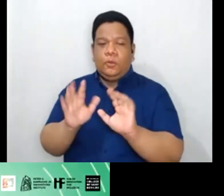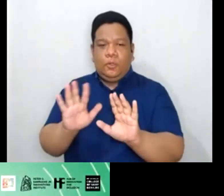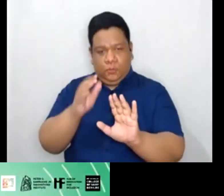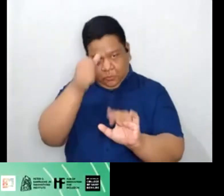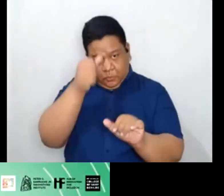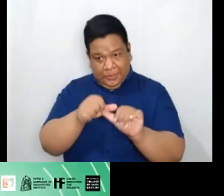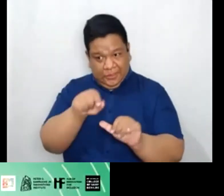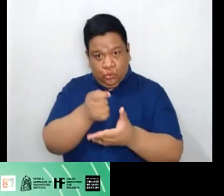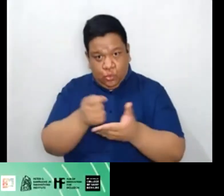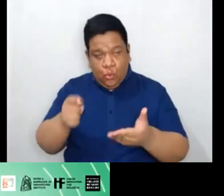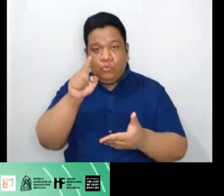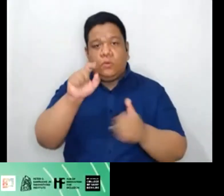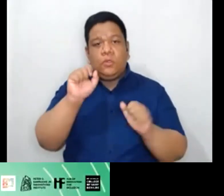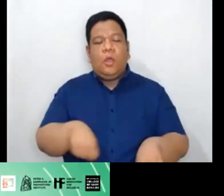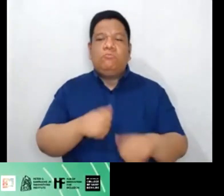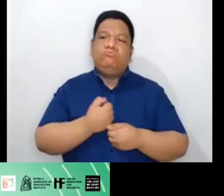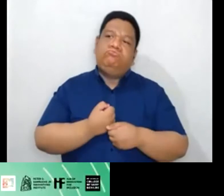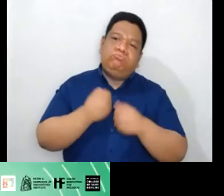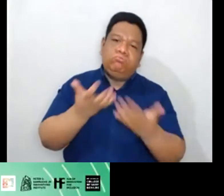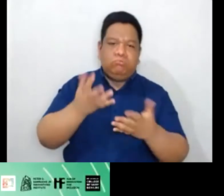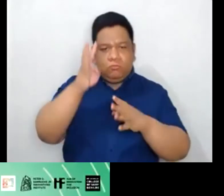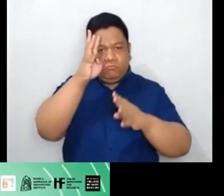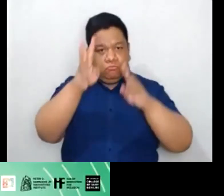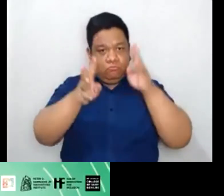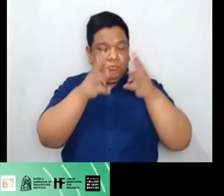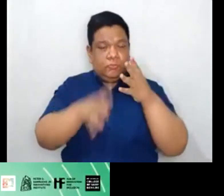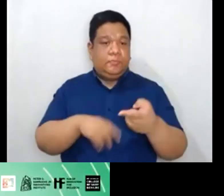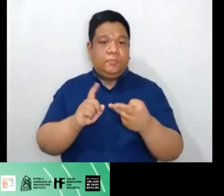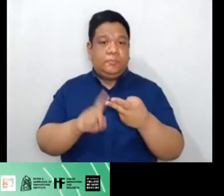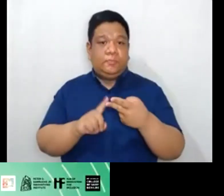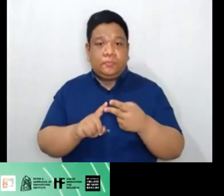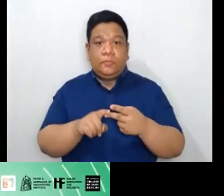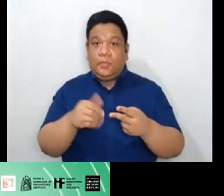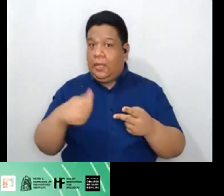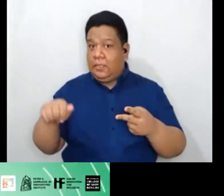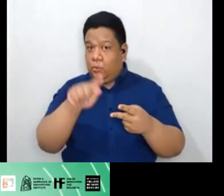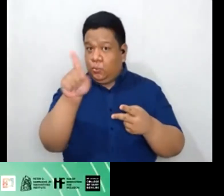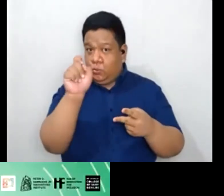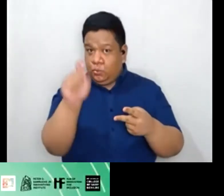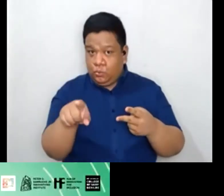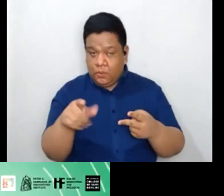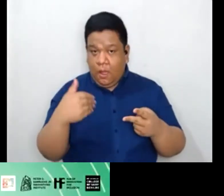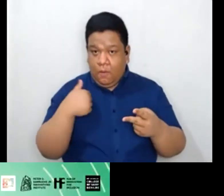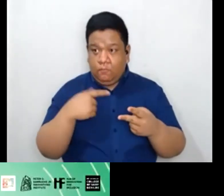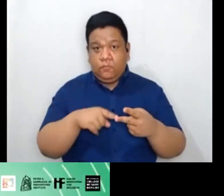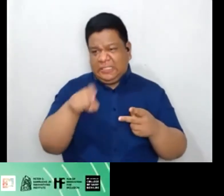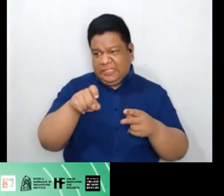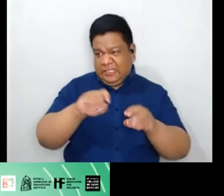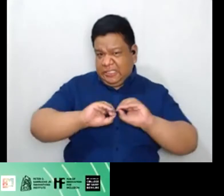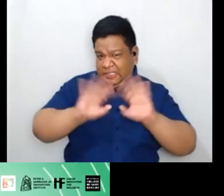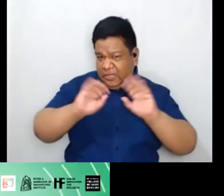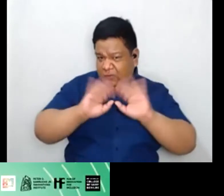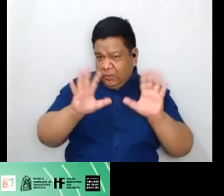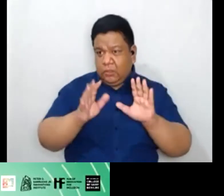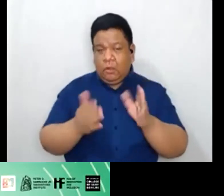tool for you to express yourself, your creativity. Next is, if you have any questions during the webinar, or if you want me to clarify or go